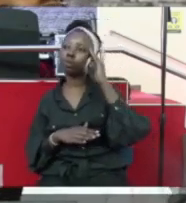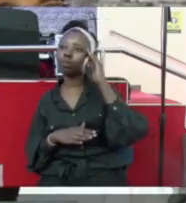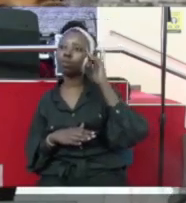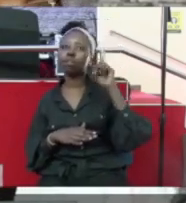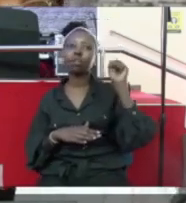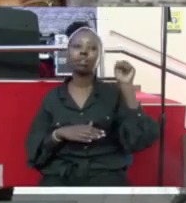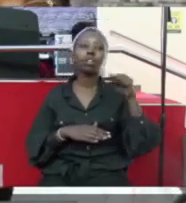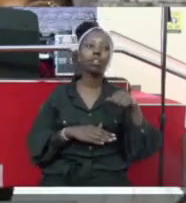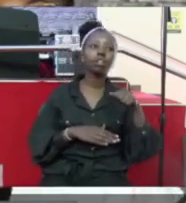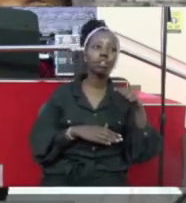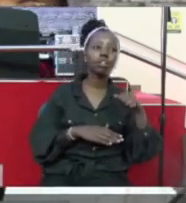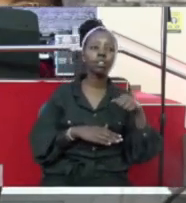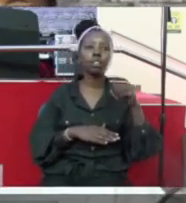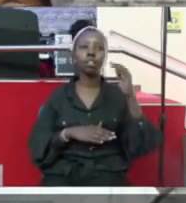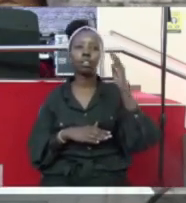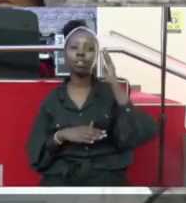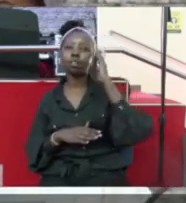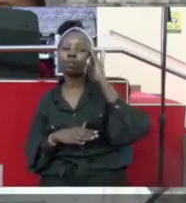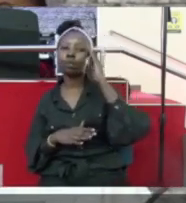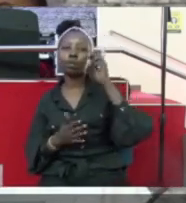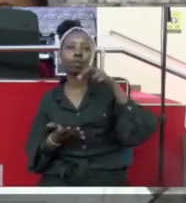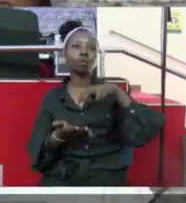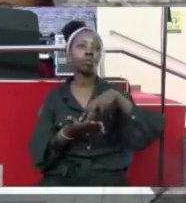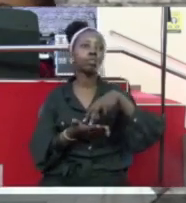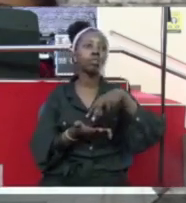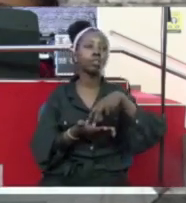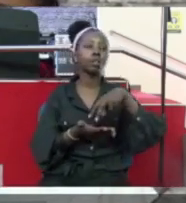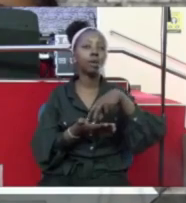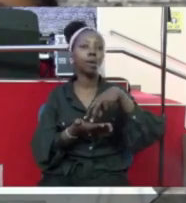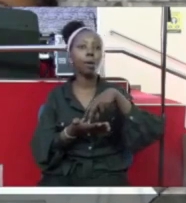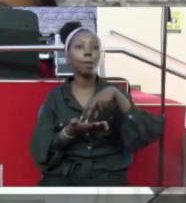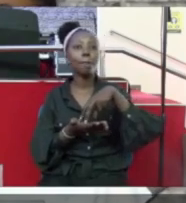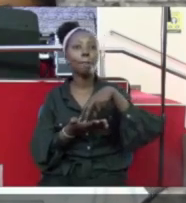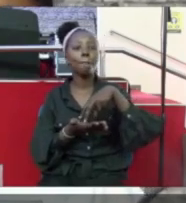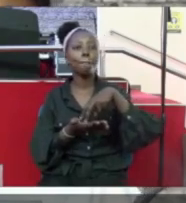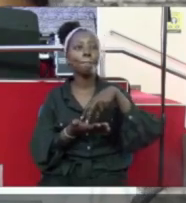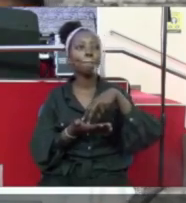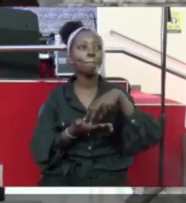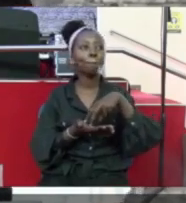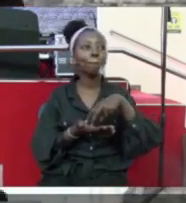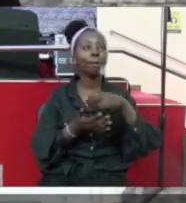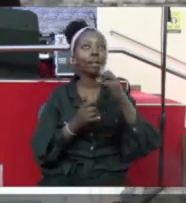I know. Okay, shall we stand even as we make the concluding prayer?